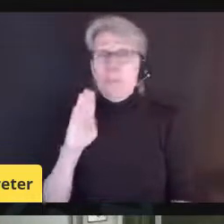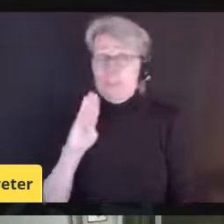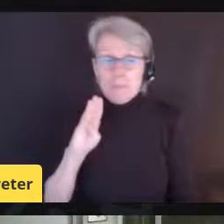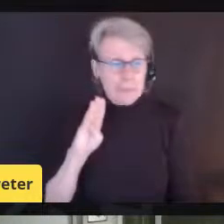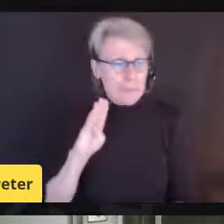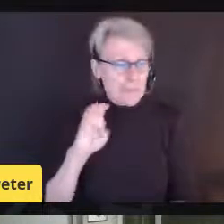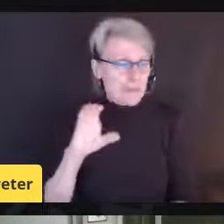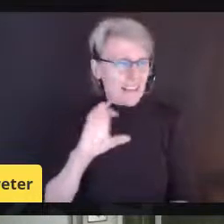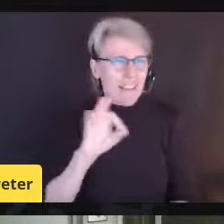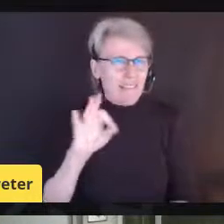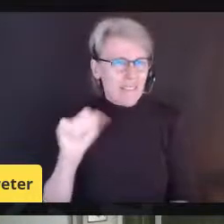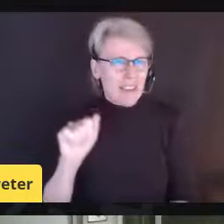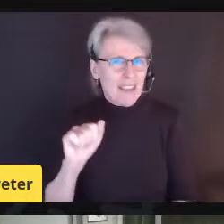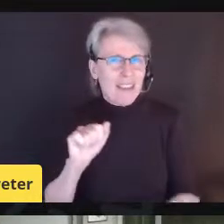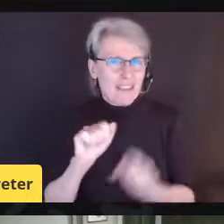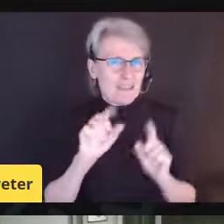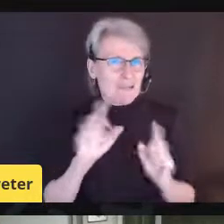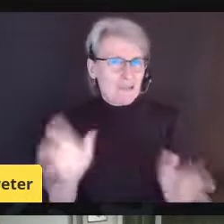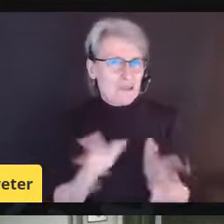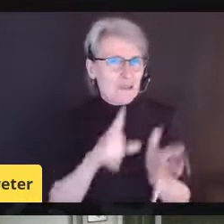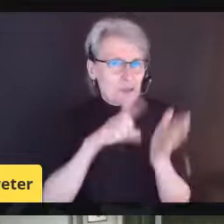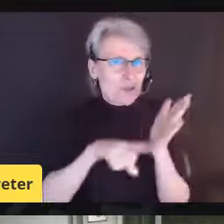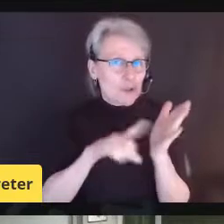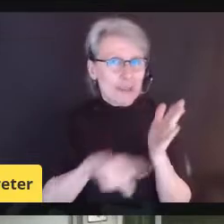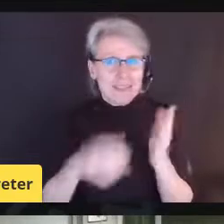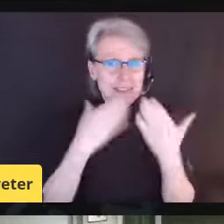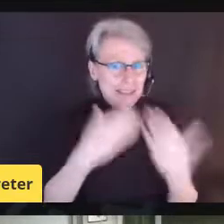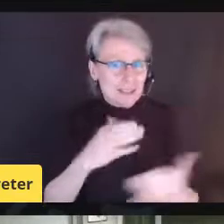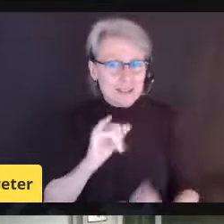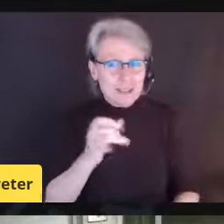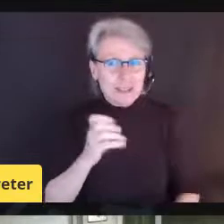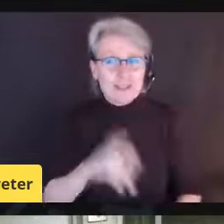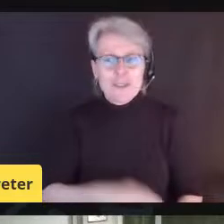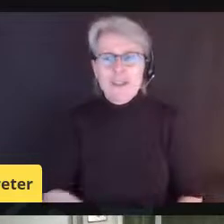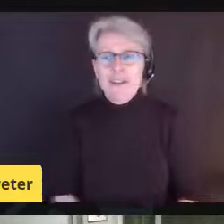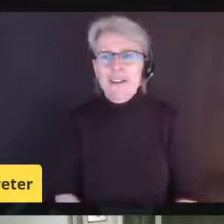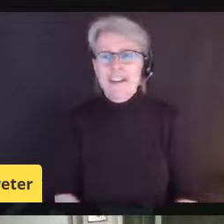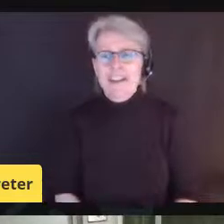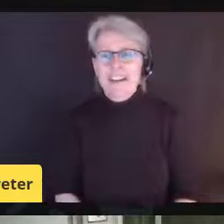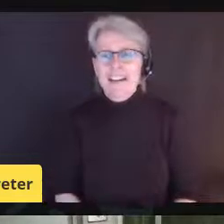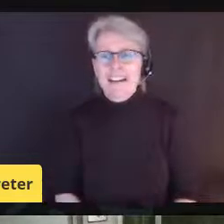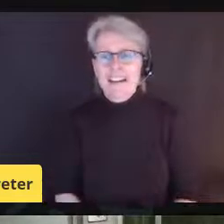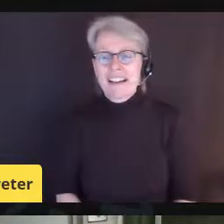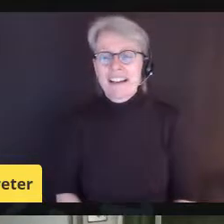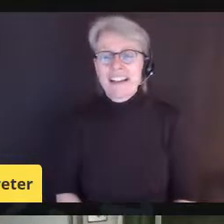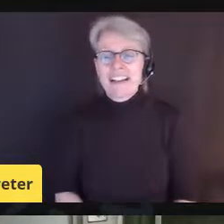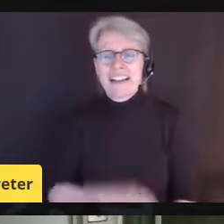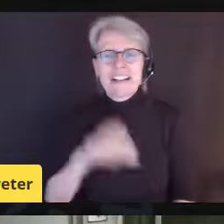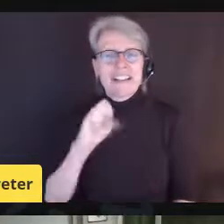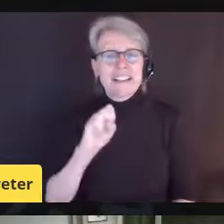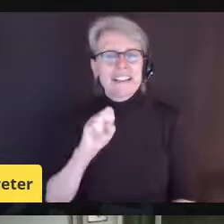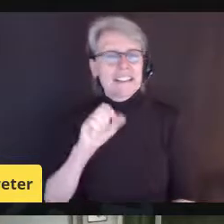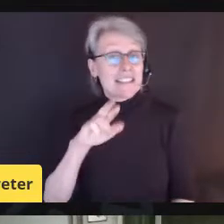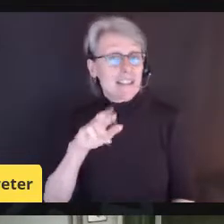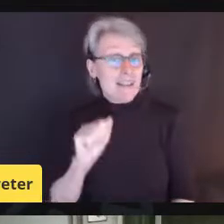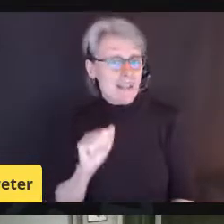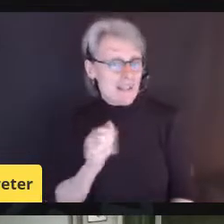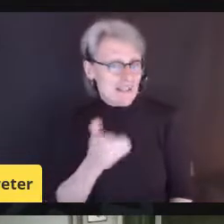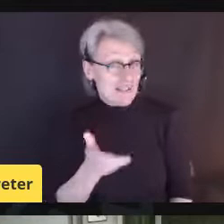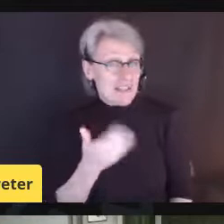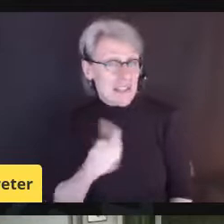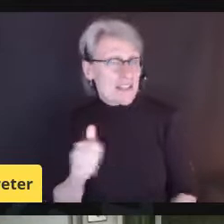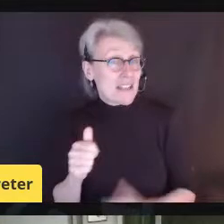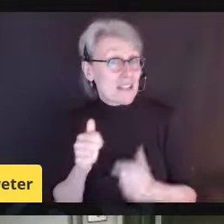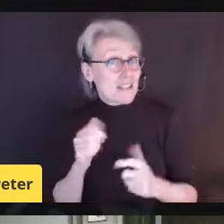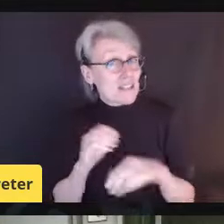If anyone wanted to check it out. Thank you so much, Jennifer. And Sarah, what about you? Any advice for anyone?